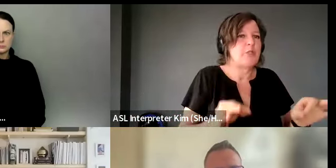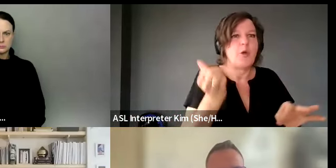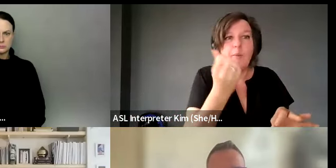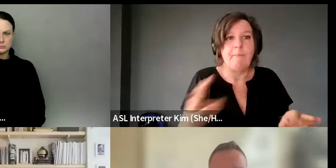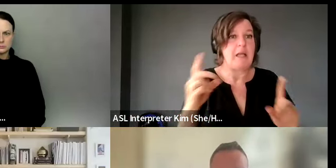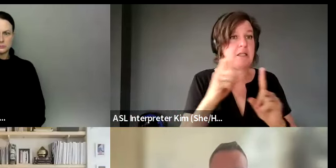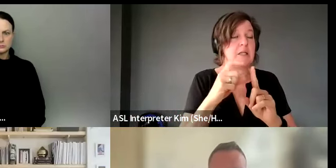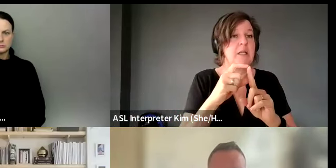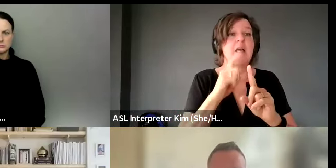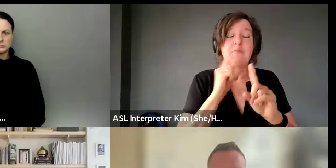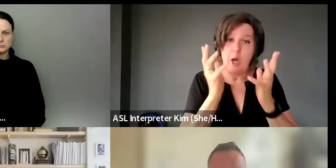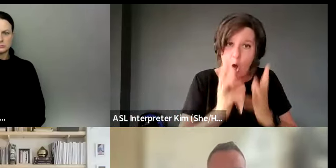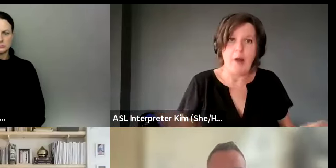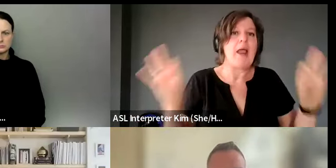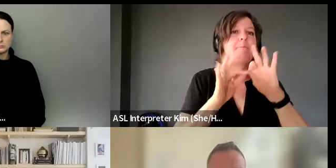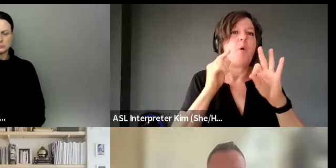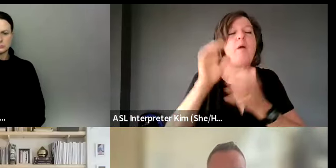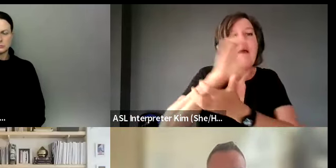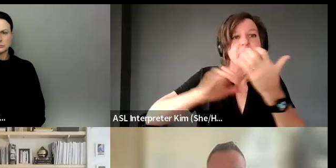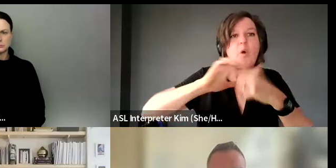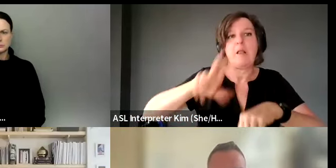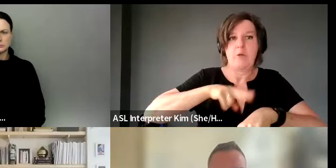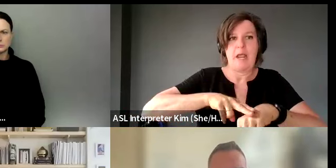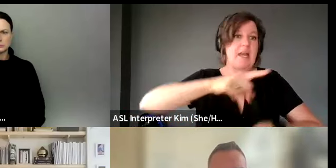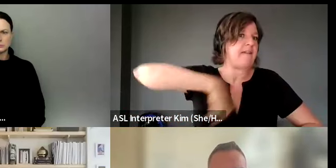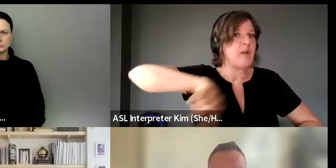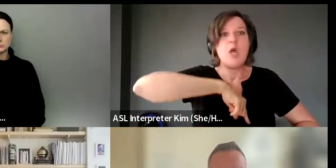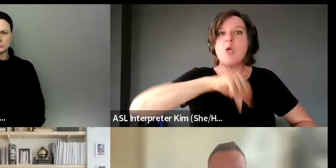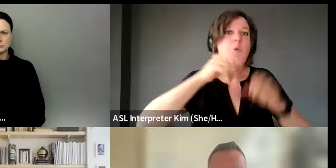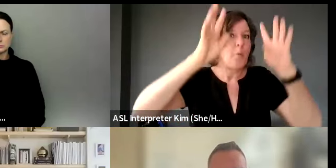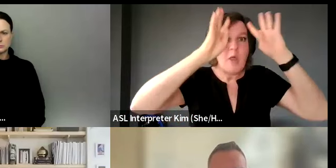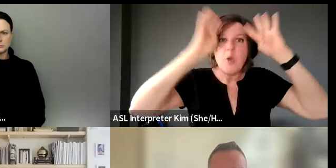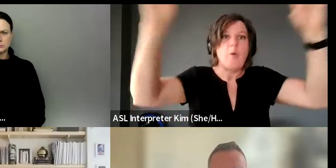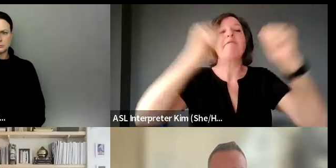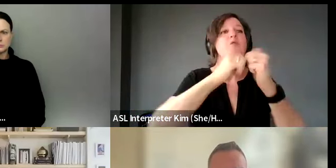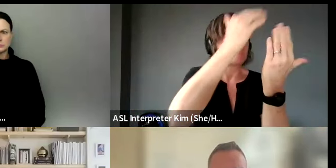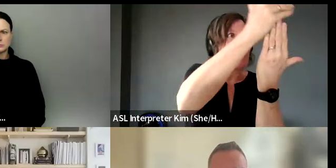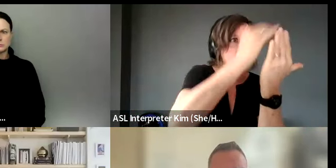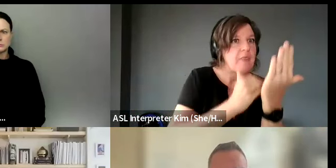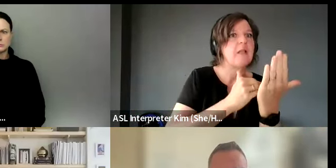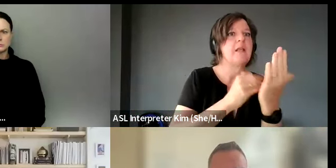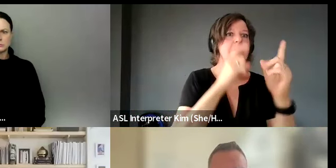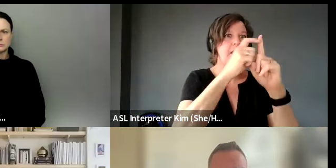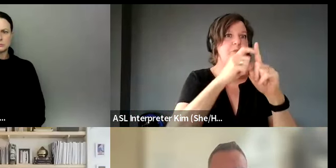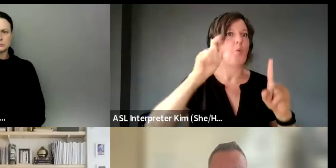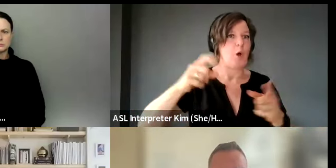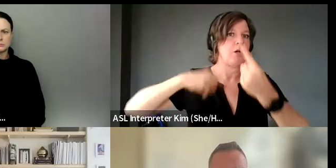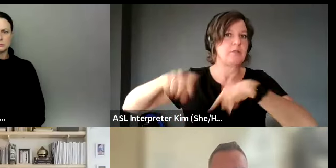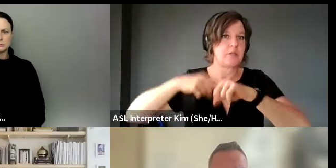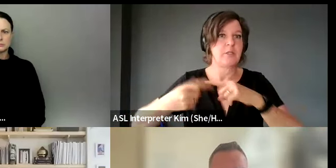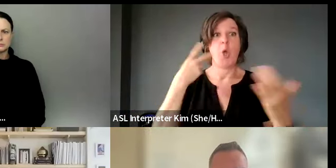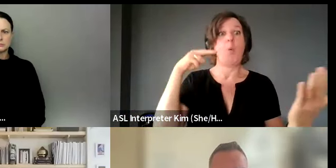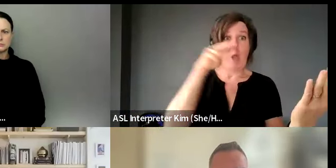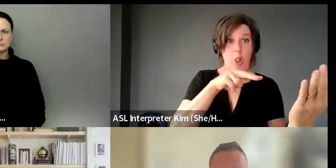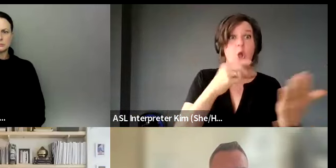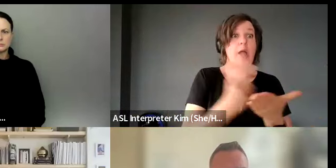important for cloud native. So we don't have to come up with, oh, what are all the terms that need signs, right? So, because we go there and